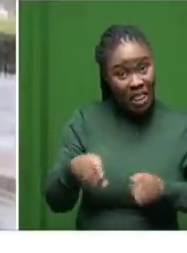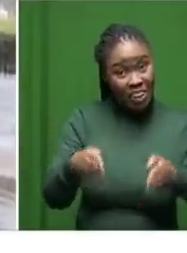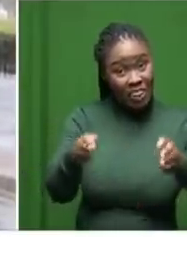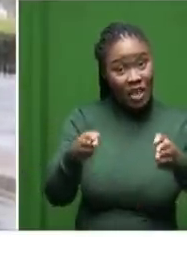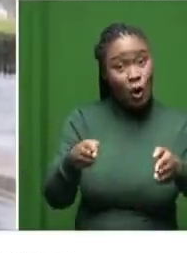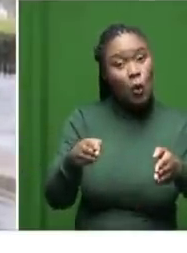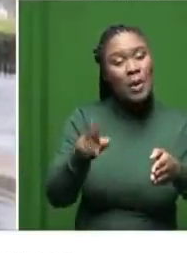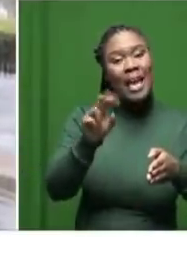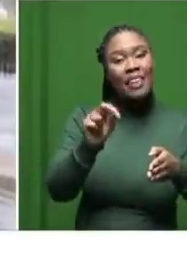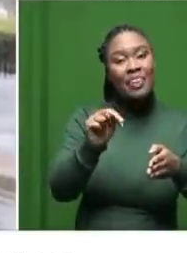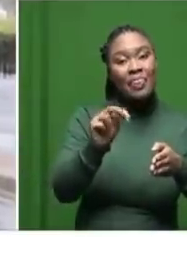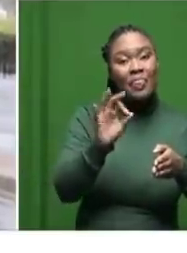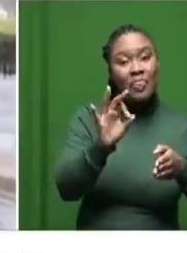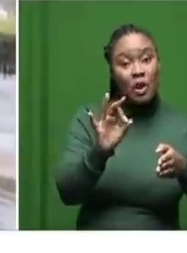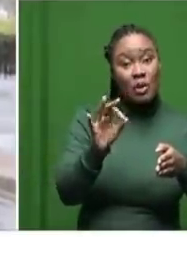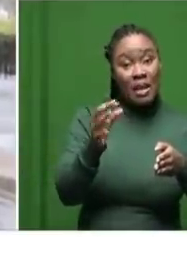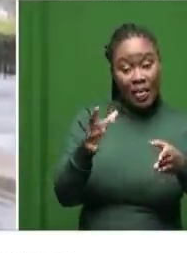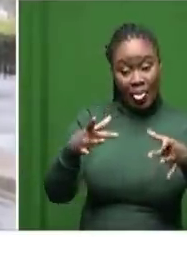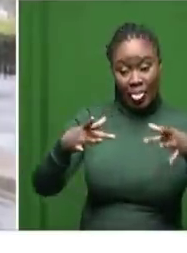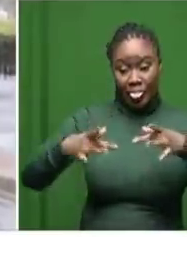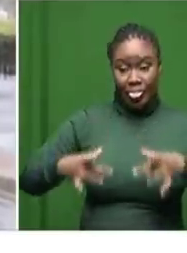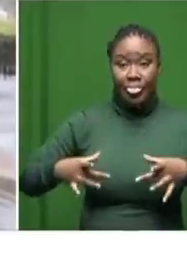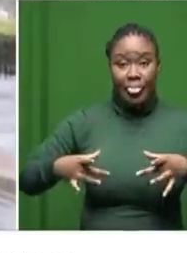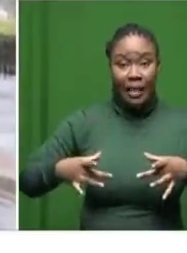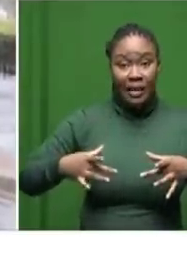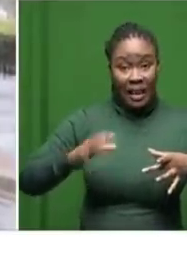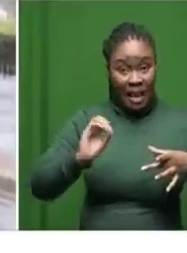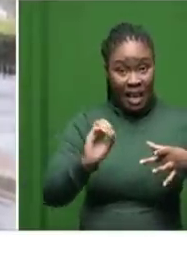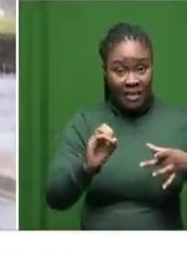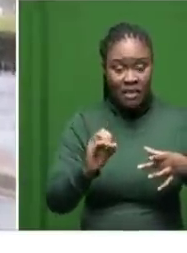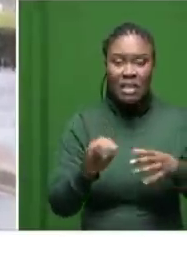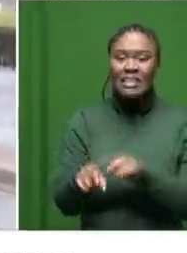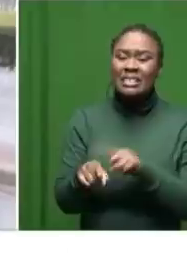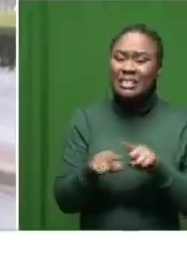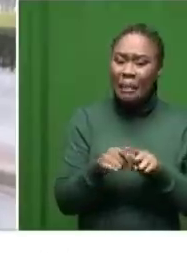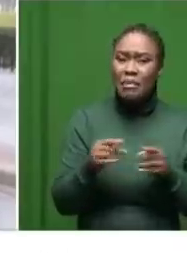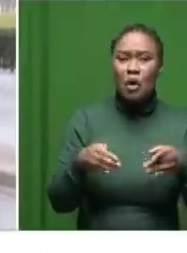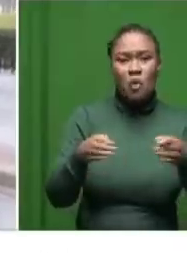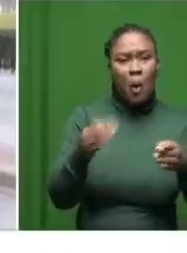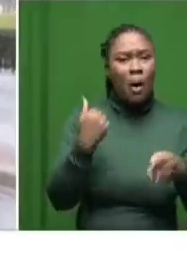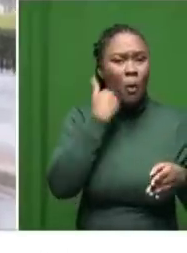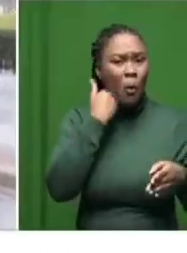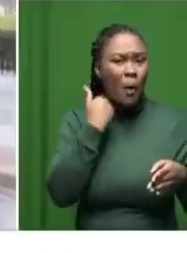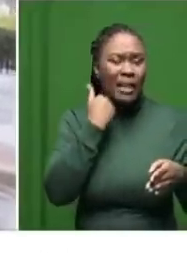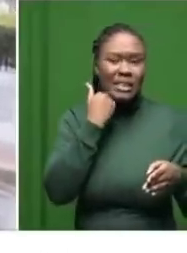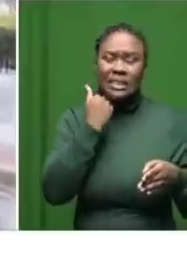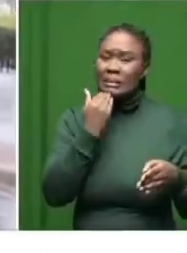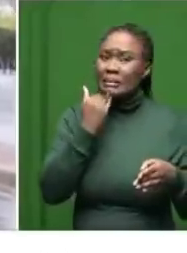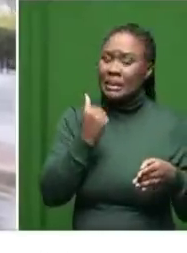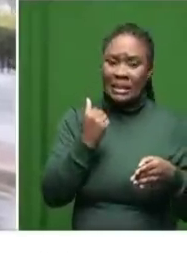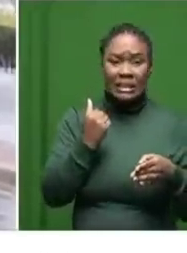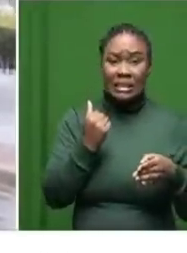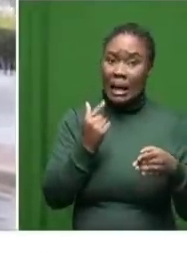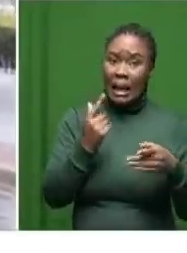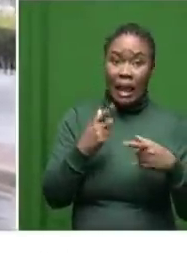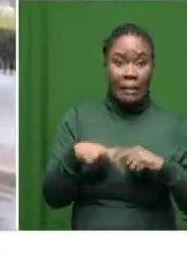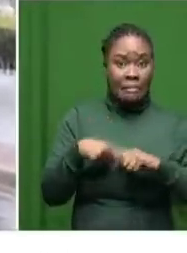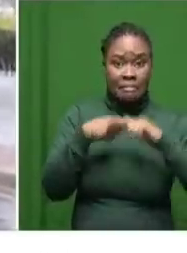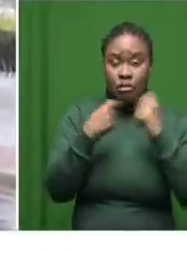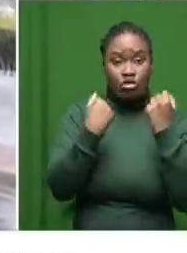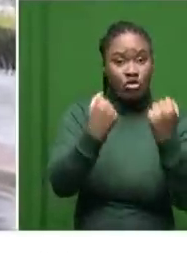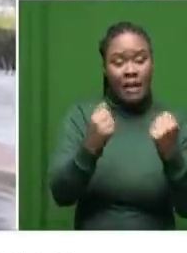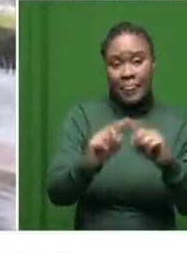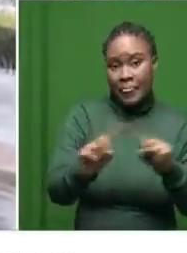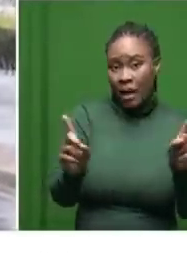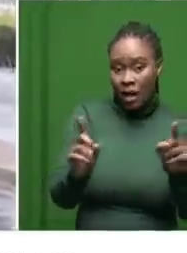N3, and motorists must be aware that the roads are wet. They must drive carefully, or they must delay their traveling during this time.